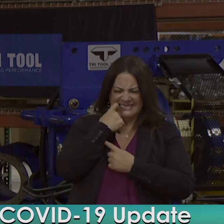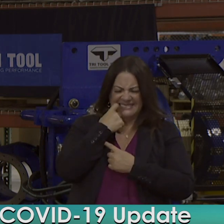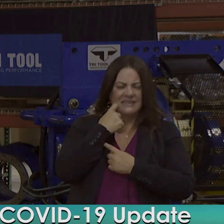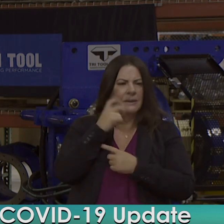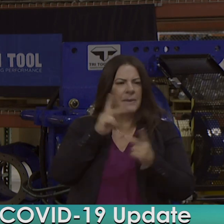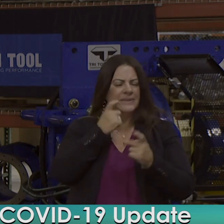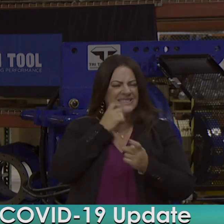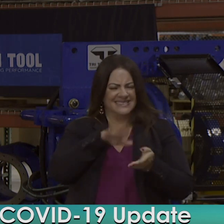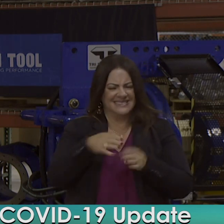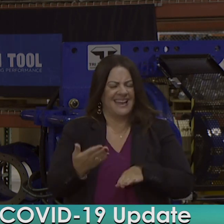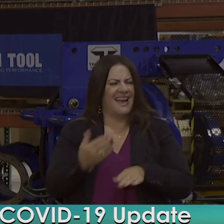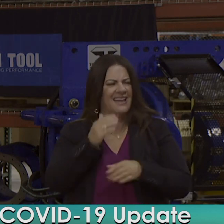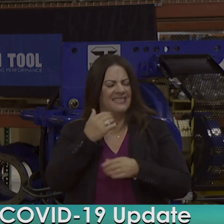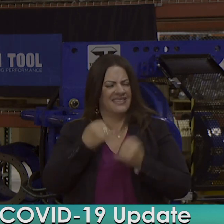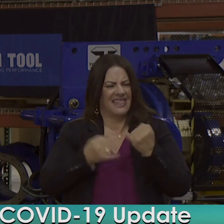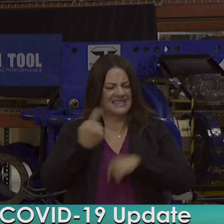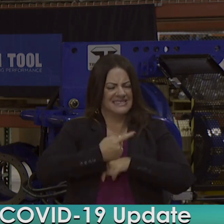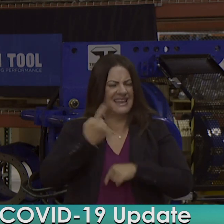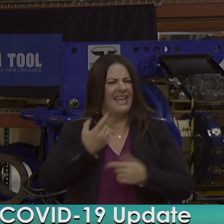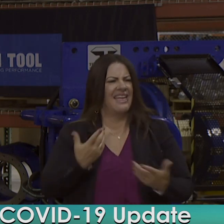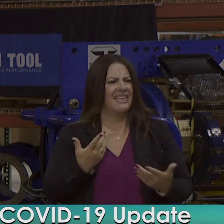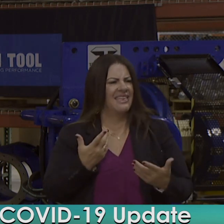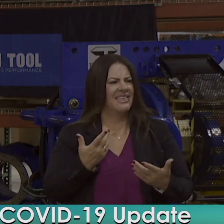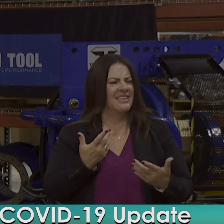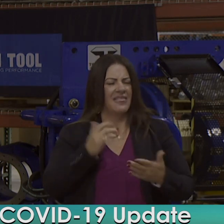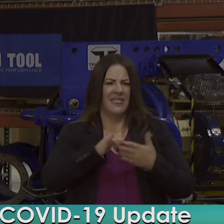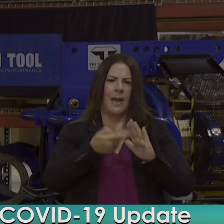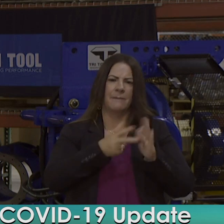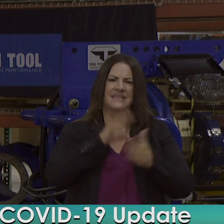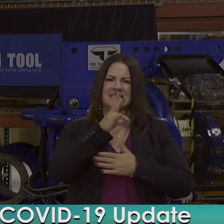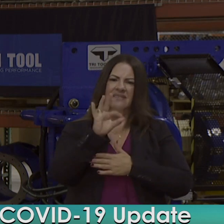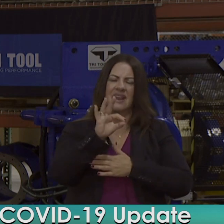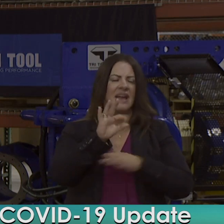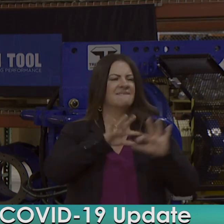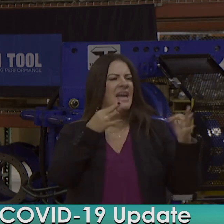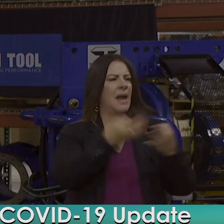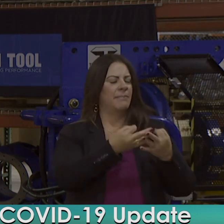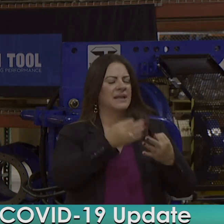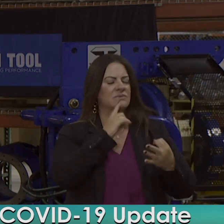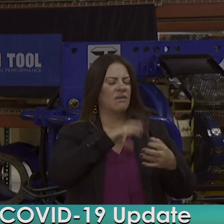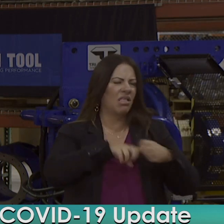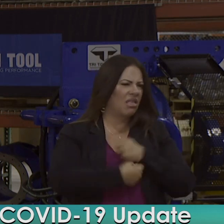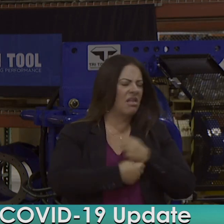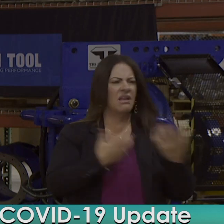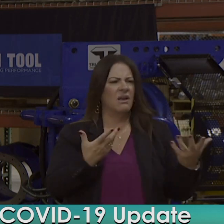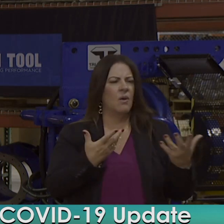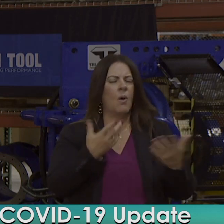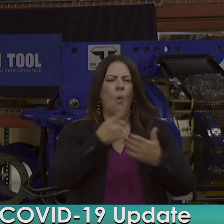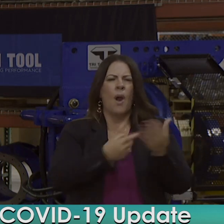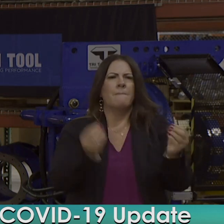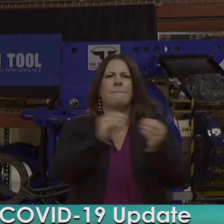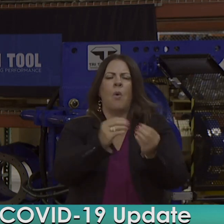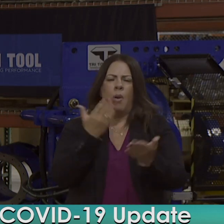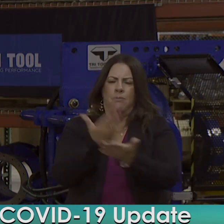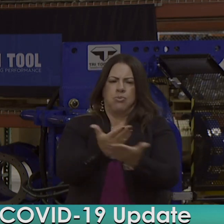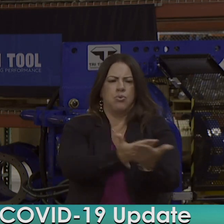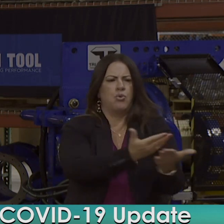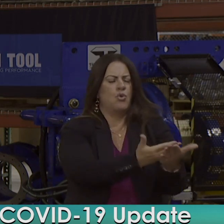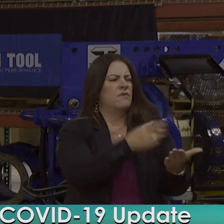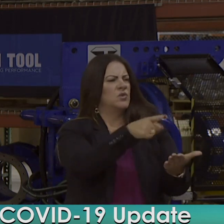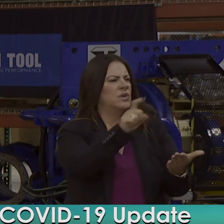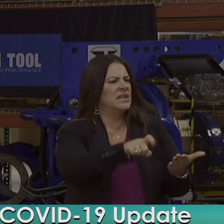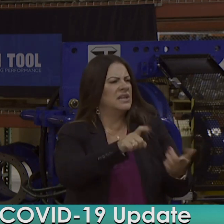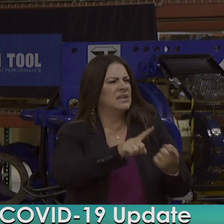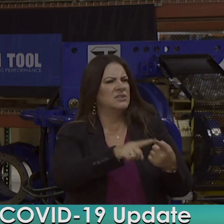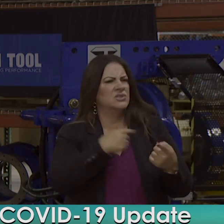apart because they lost a loved one just in the last 24 hours. What more evidence do you need? And looking at the nightly news,